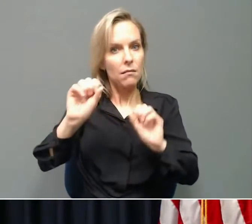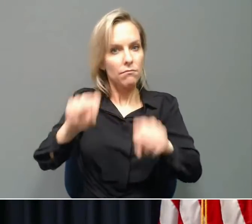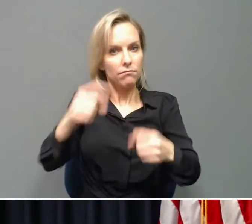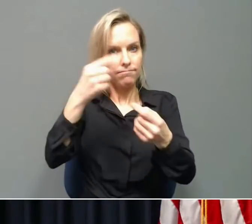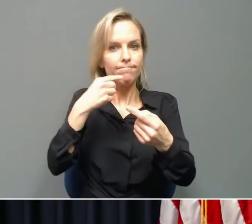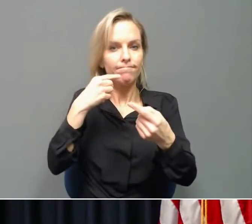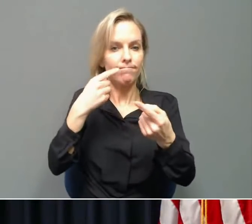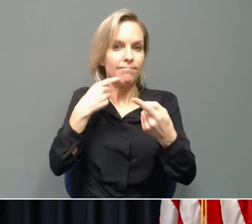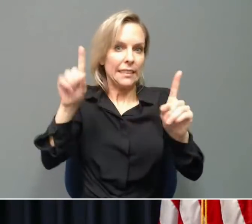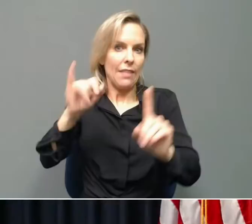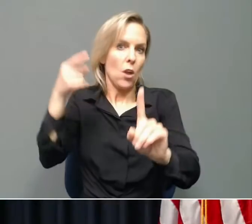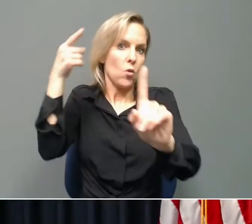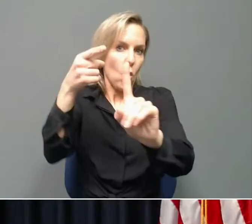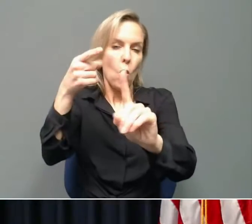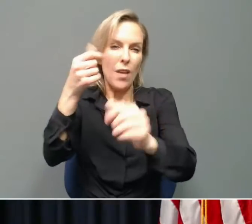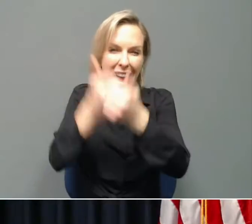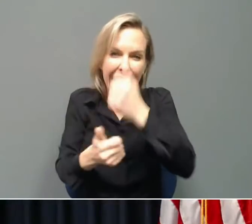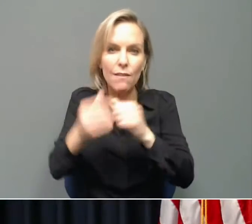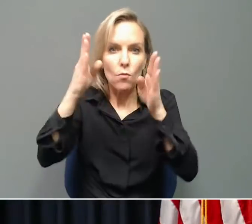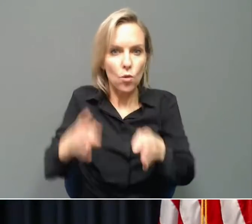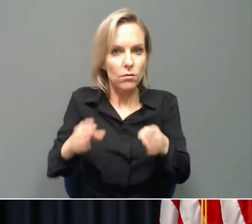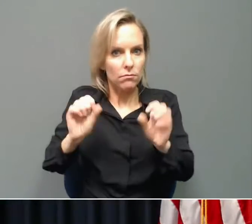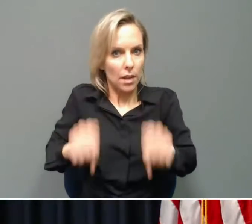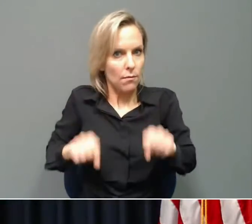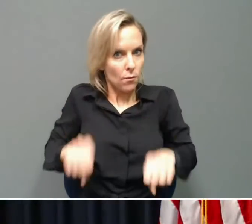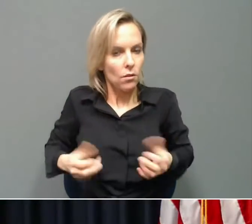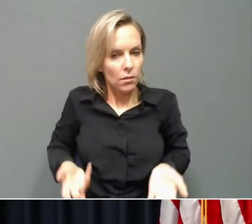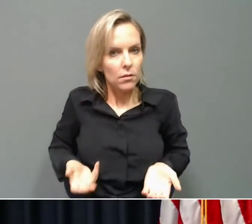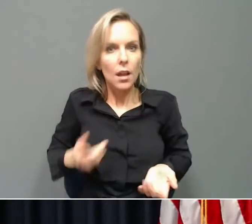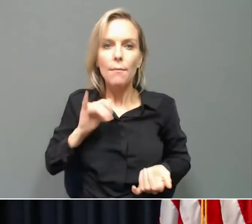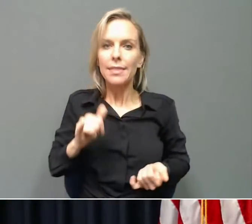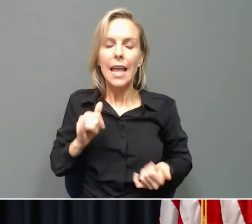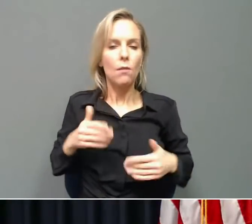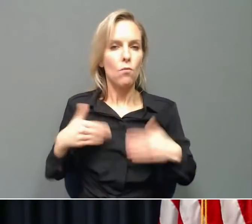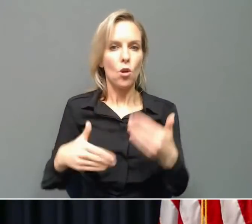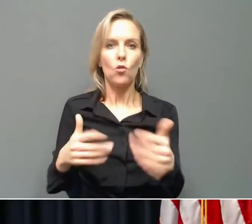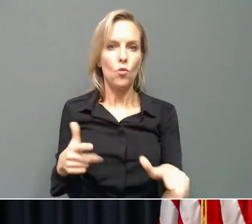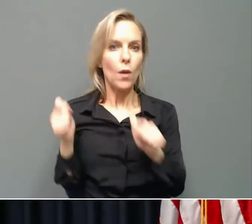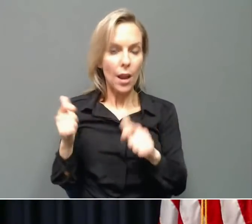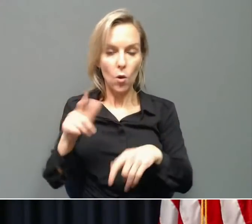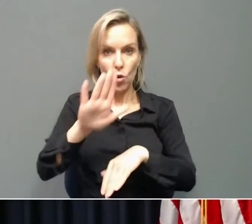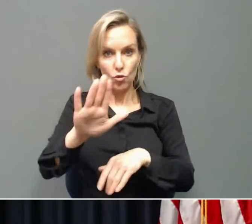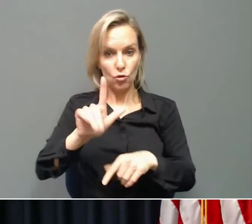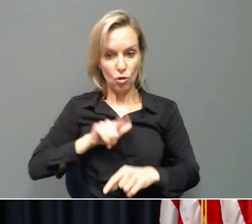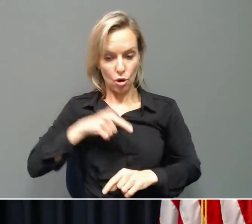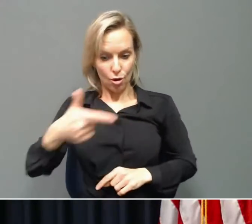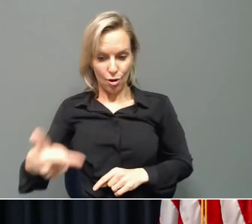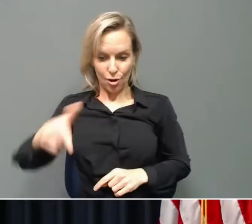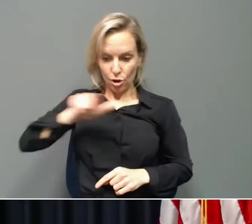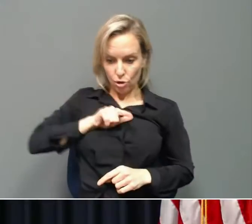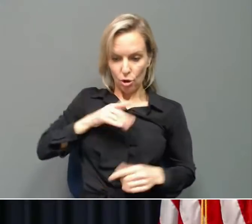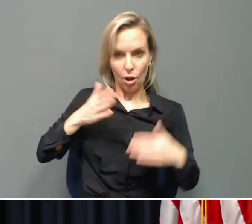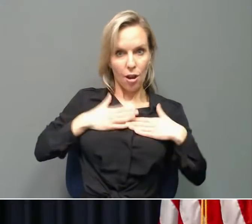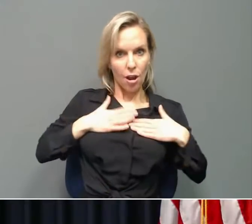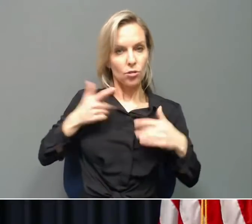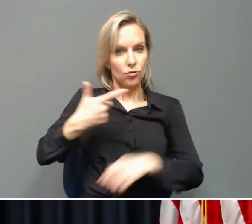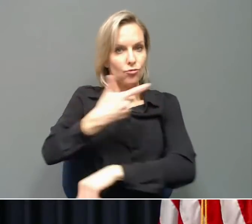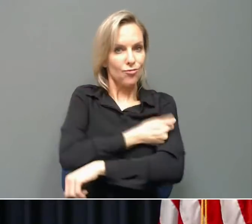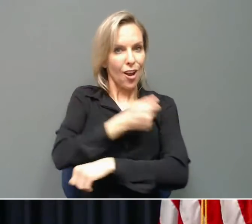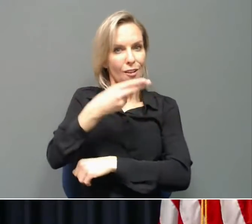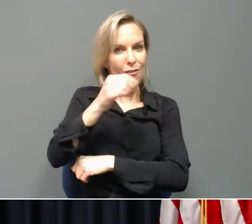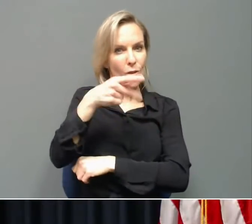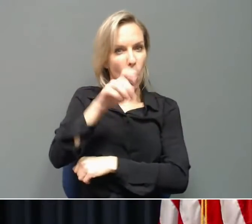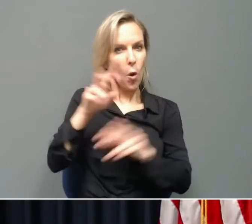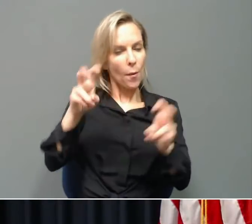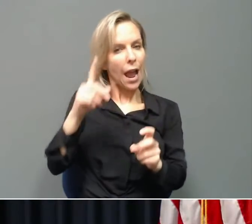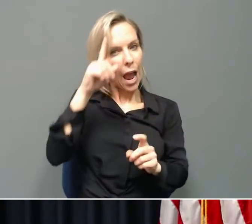months from now, folks. So we're going to make a lot of progress real quick. When it is your turn to get a shot of hope, when you are eligible, I sure do hope that you are willing to